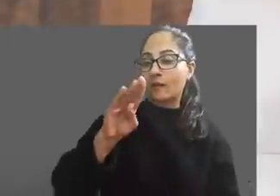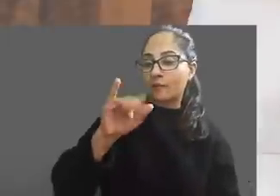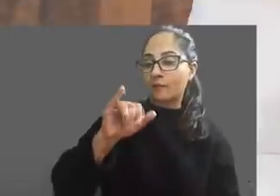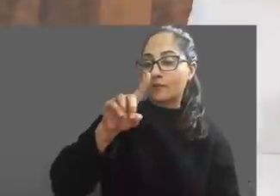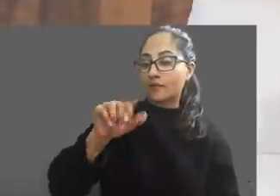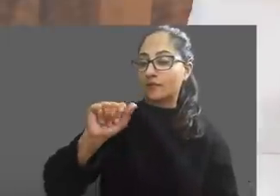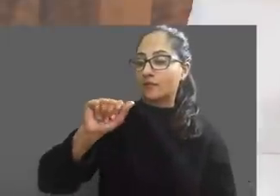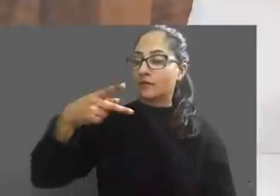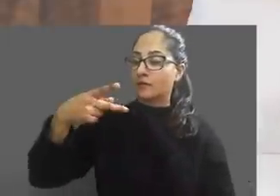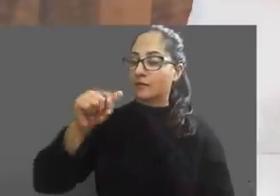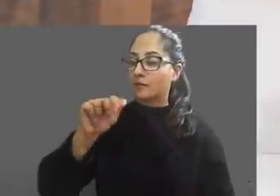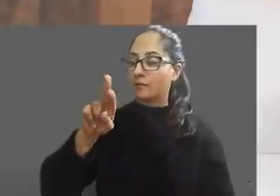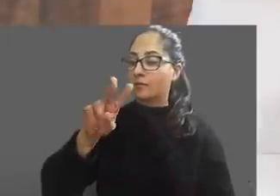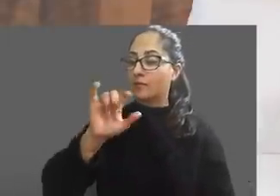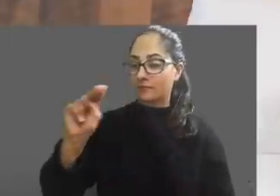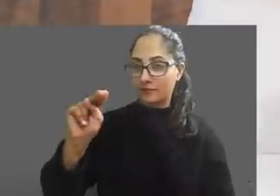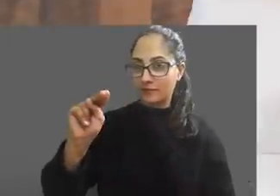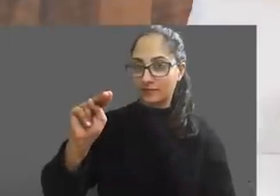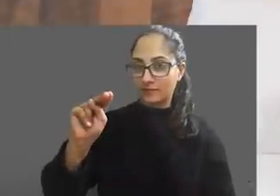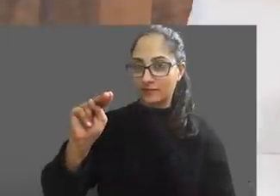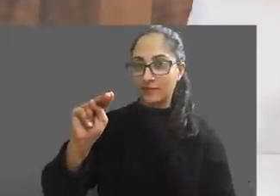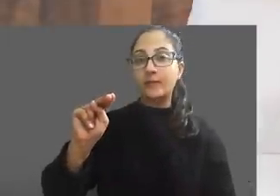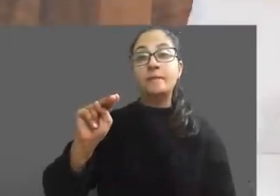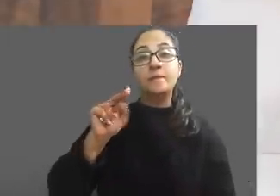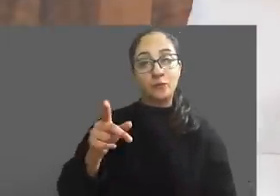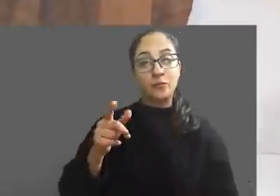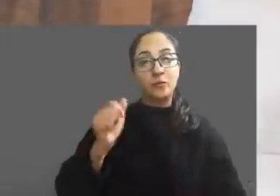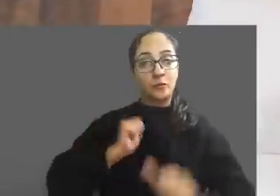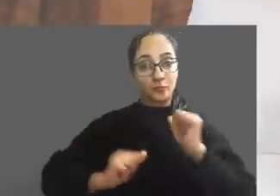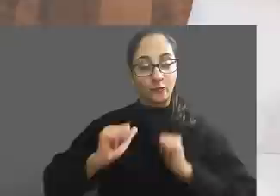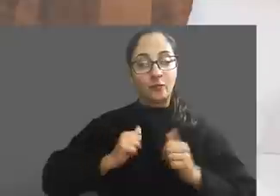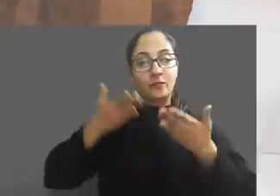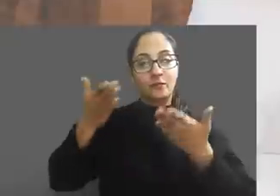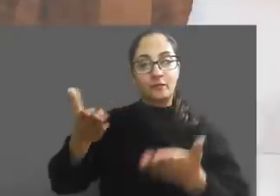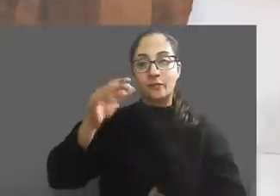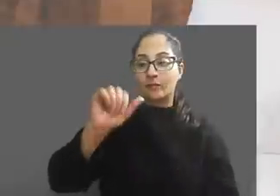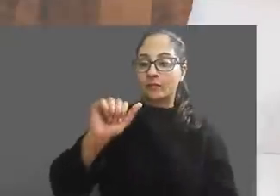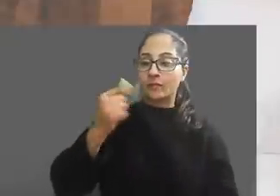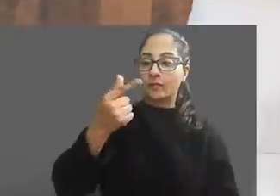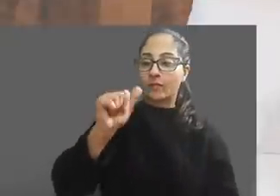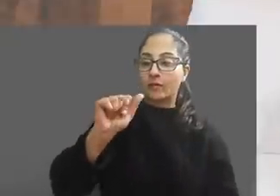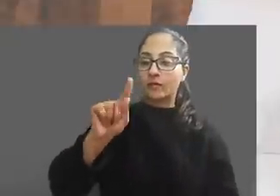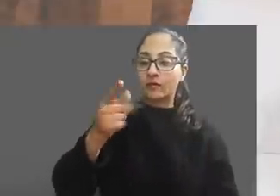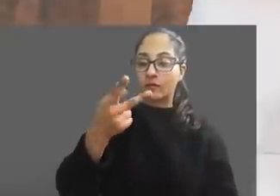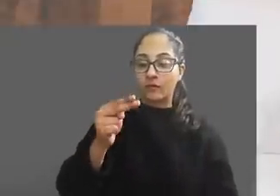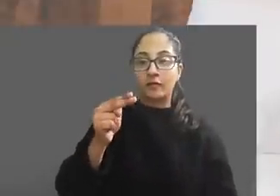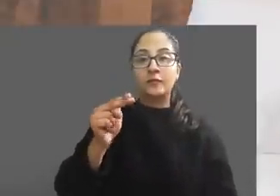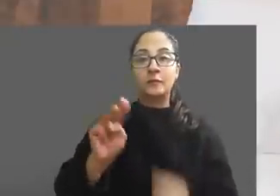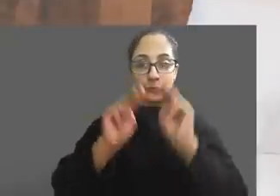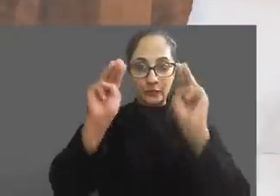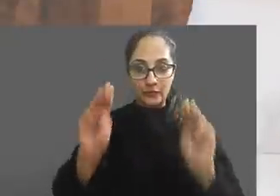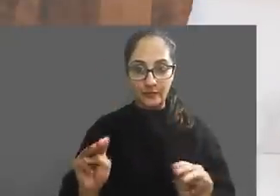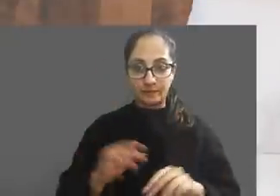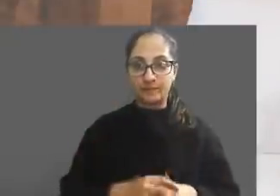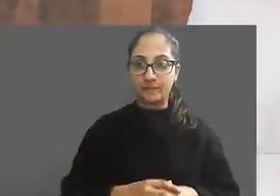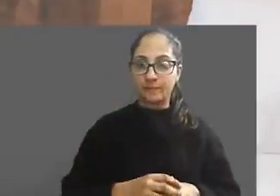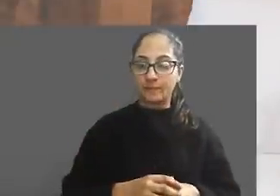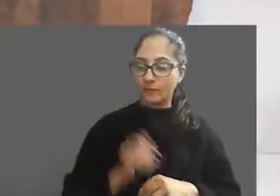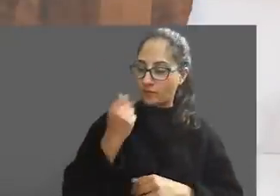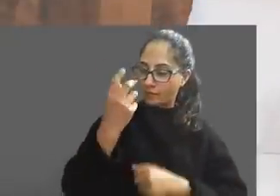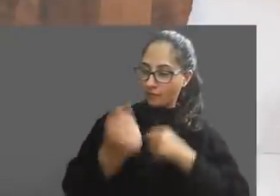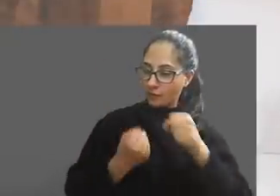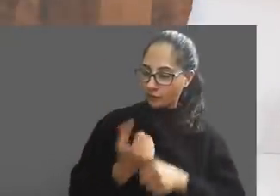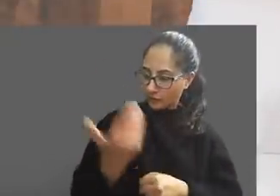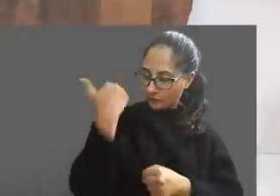Parveen, reciting my favorite piece, The Mastak Qalandar, at the Aga Khan Museum. You know, I remember watching her live in Toronto a few years